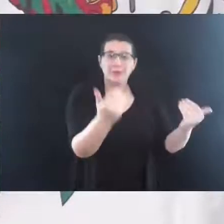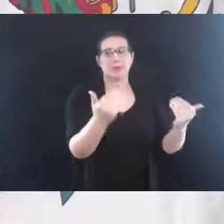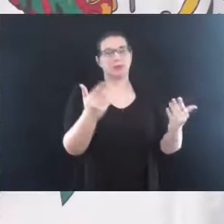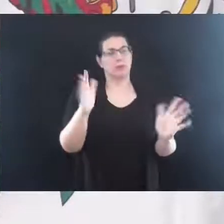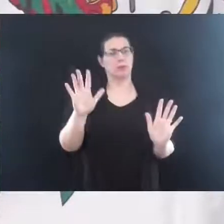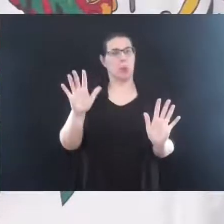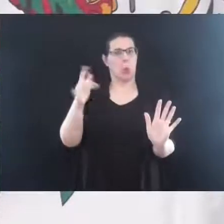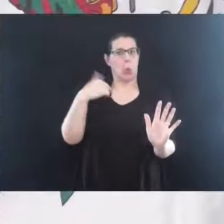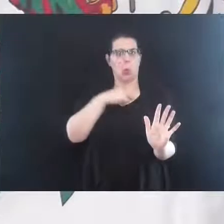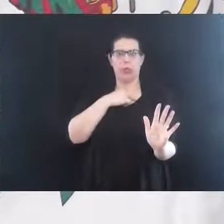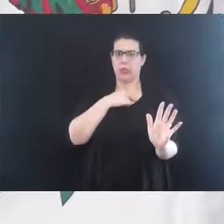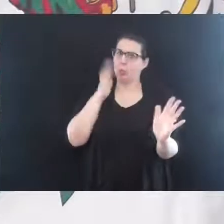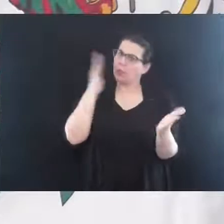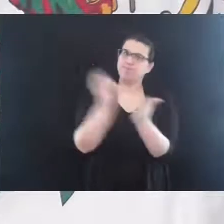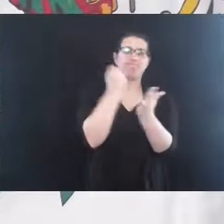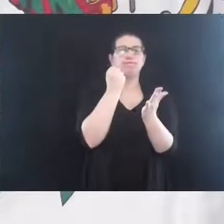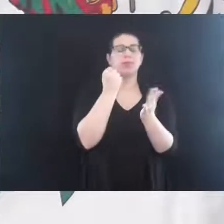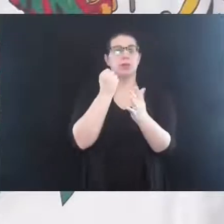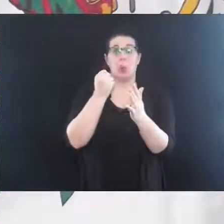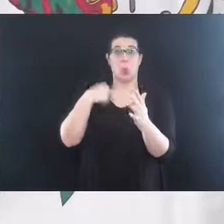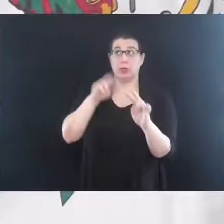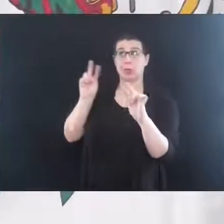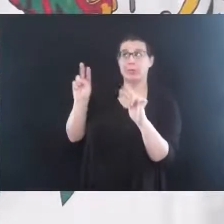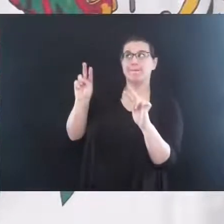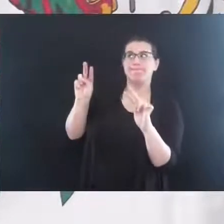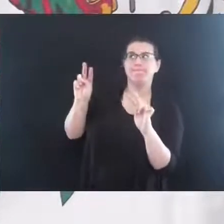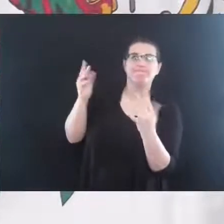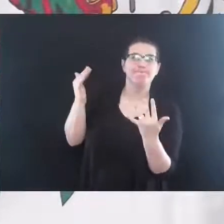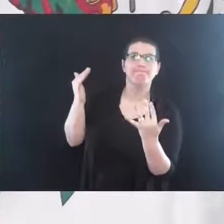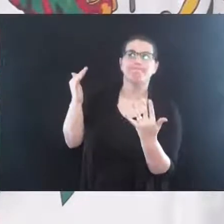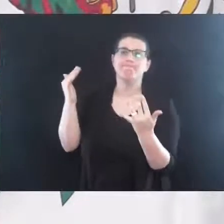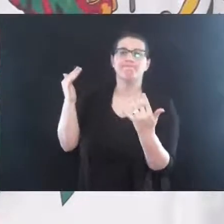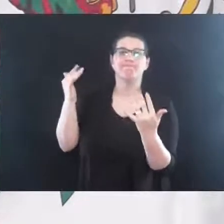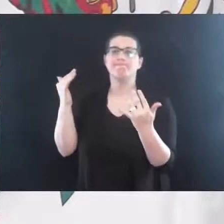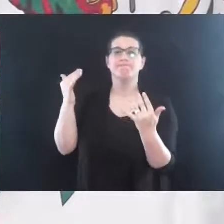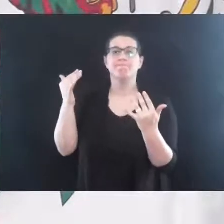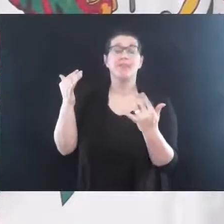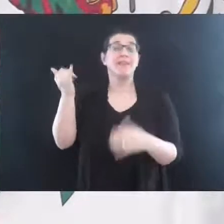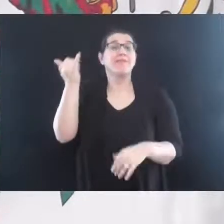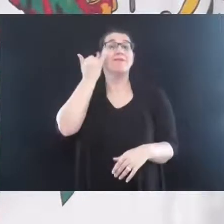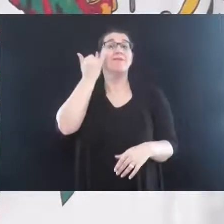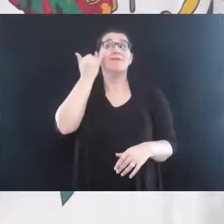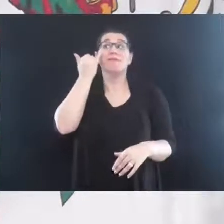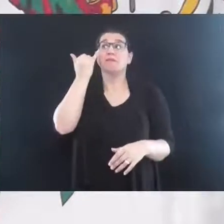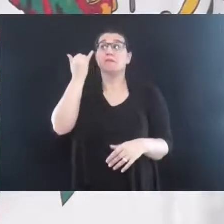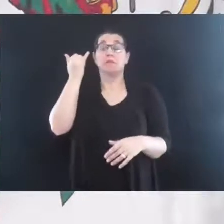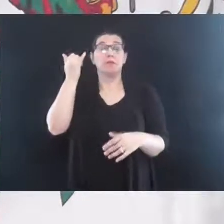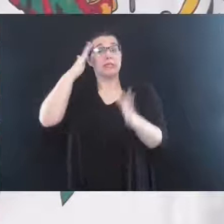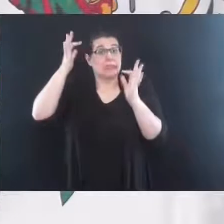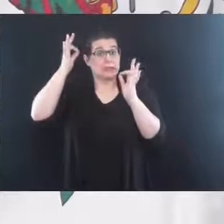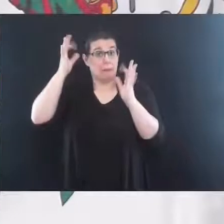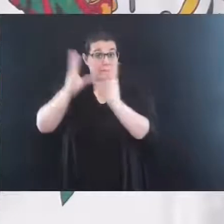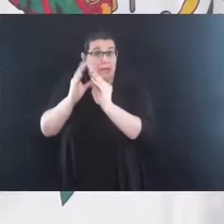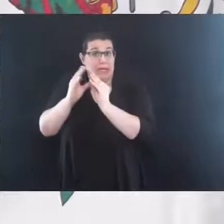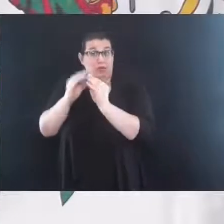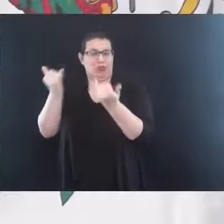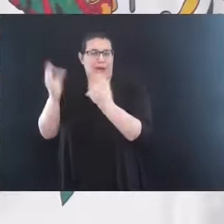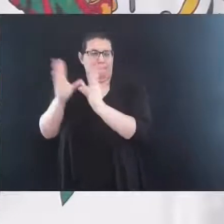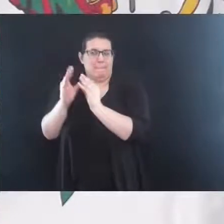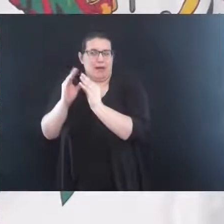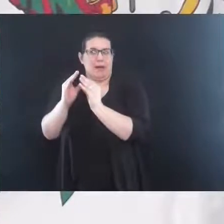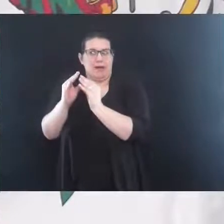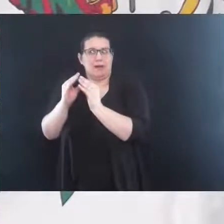now, and if they came out of that meeting with a decision on booster shots, we'd be ready to go